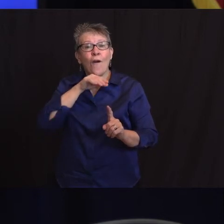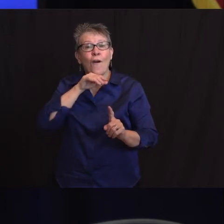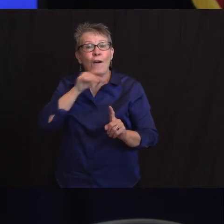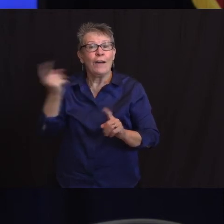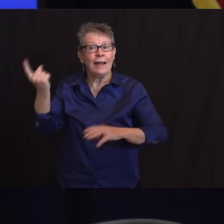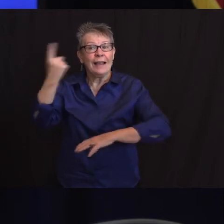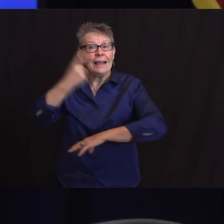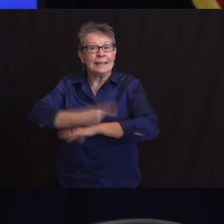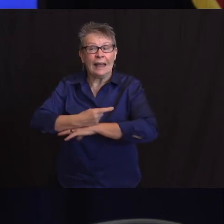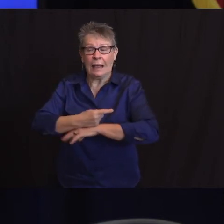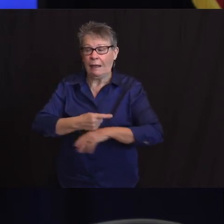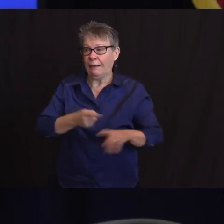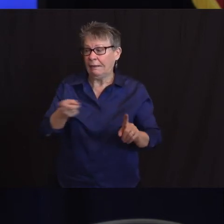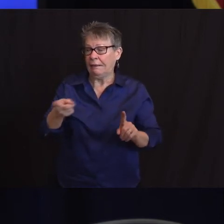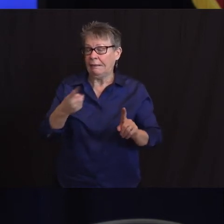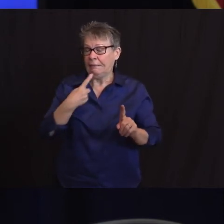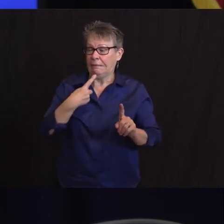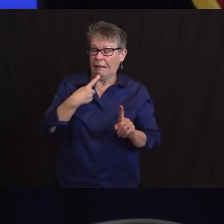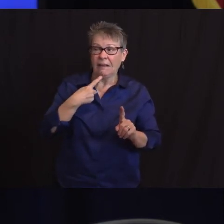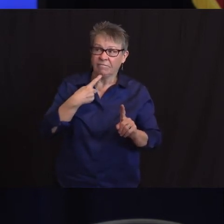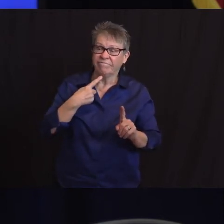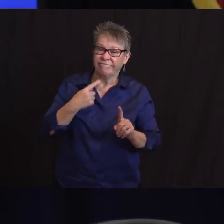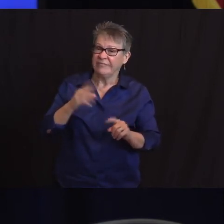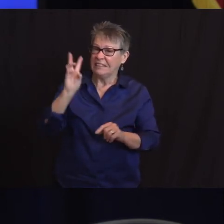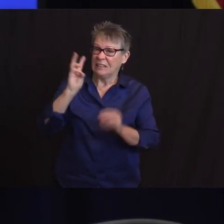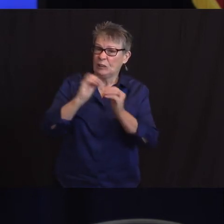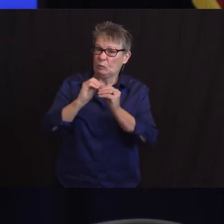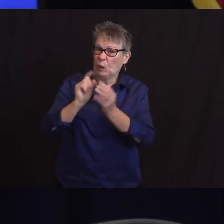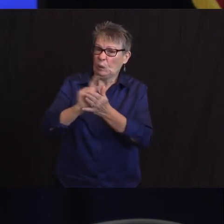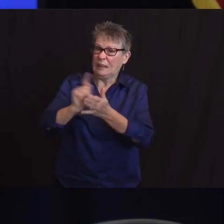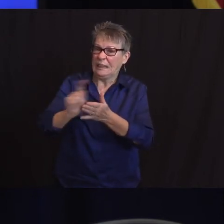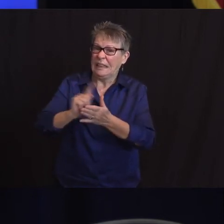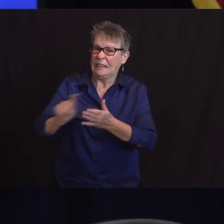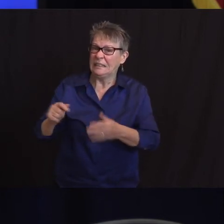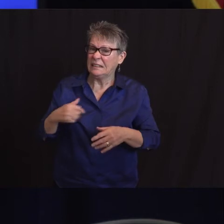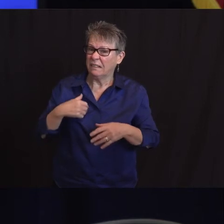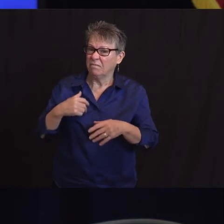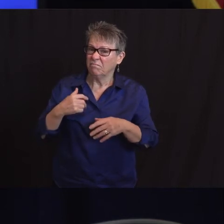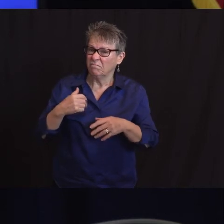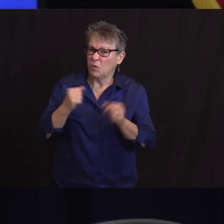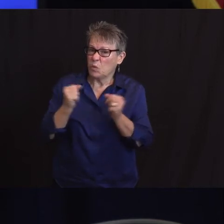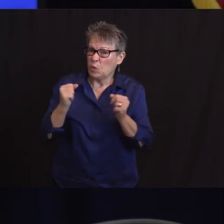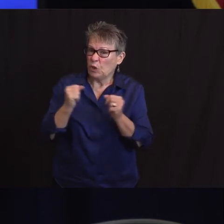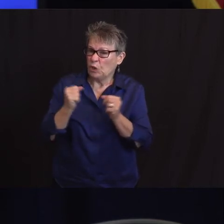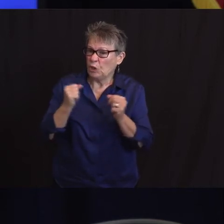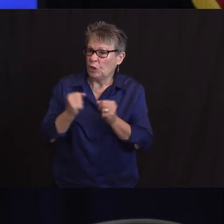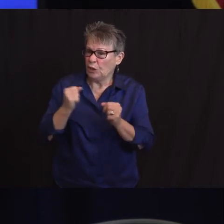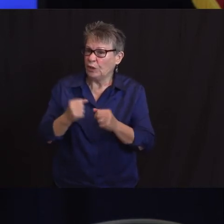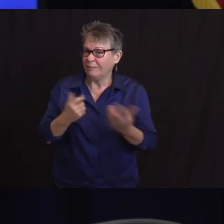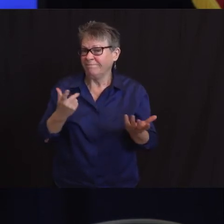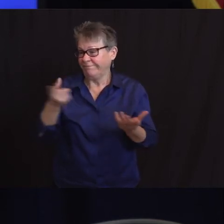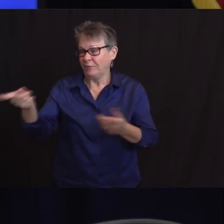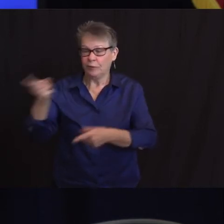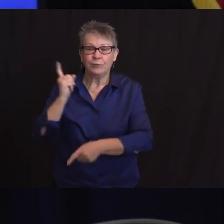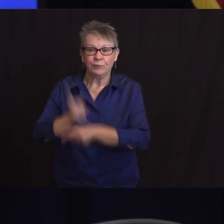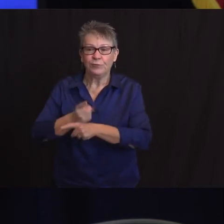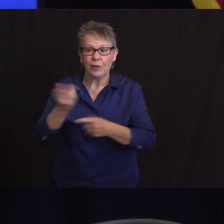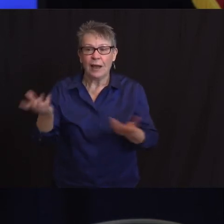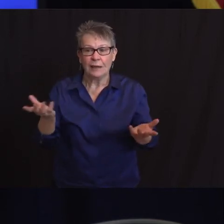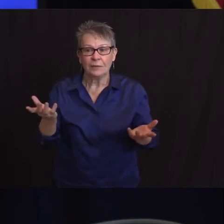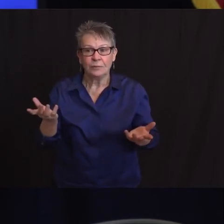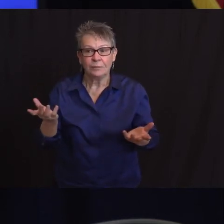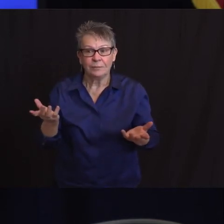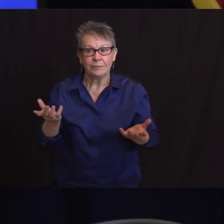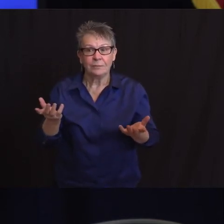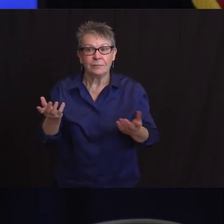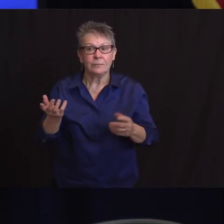Wednesday, and that should be about a 2 to 4 for the northern part, maybe an inch around the central part, and then rain down south. And